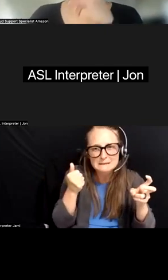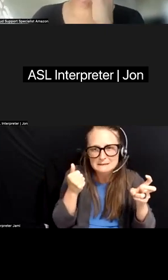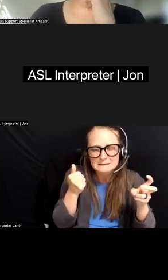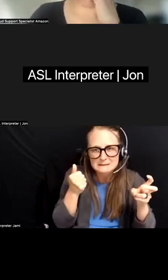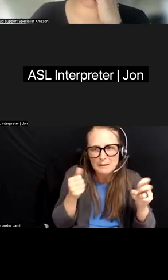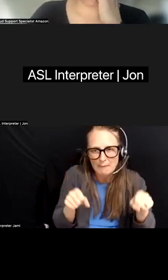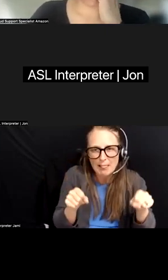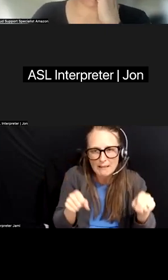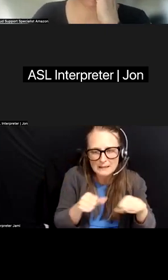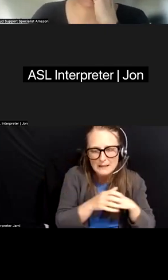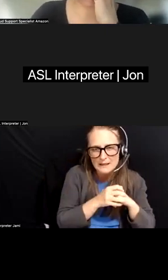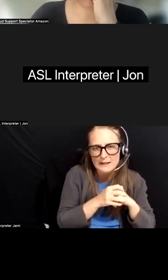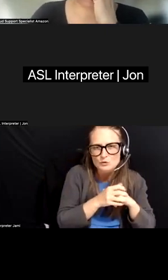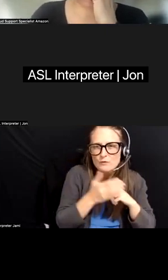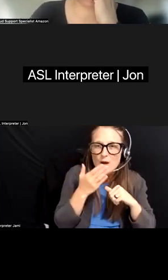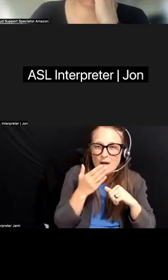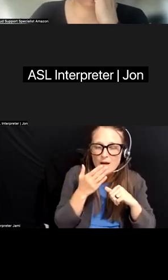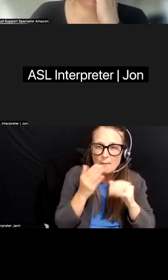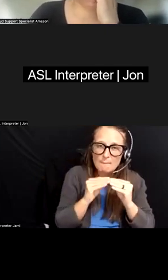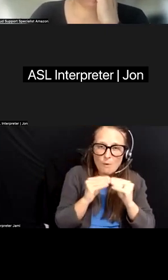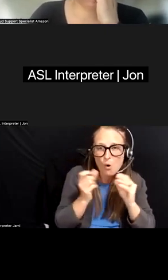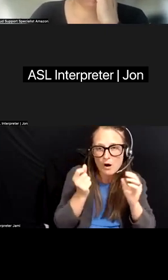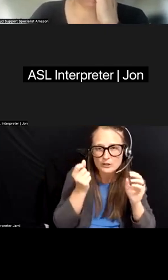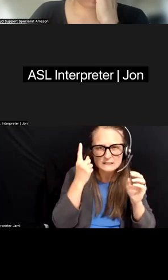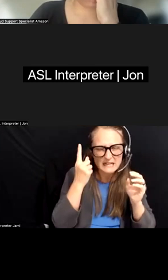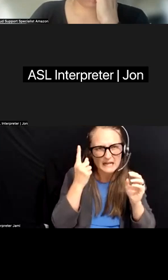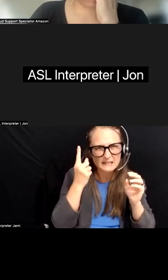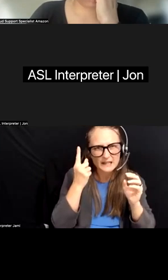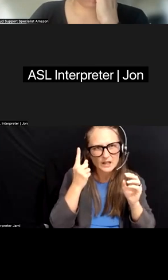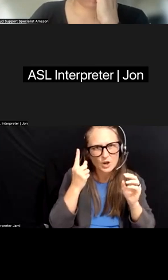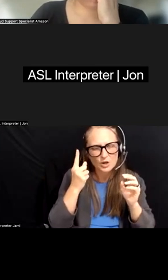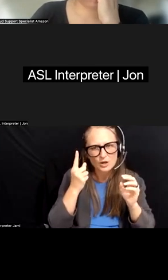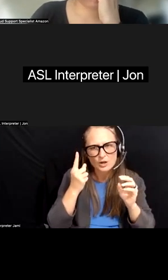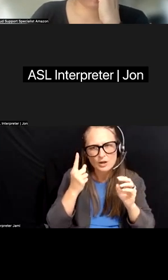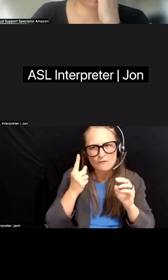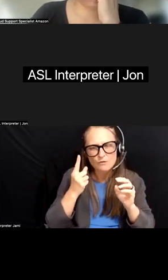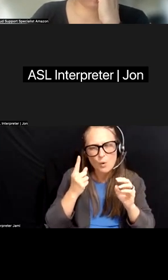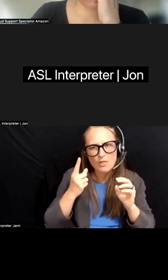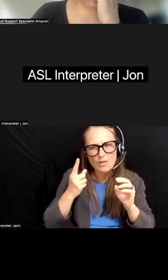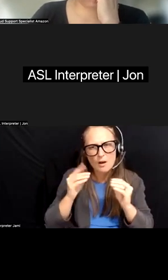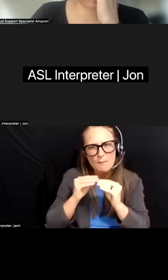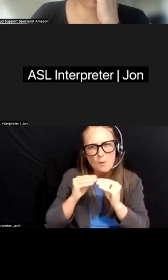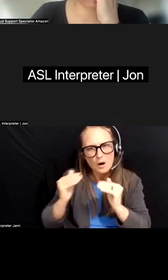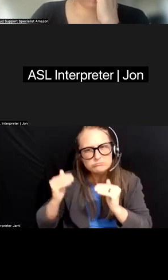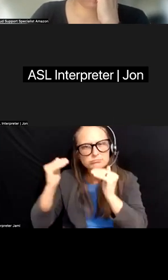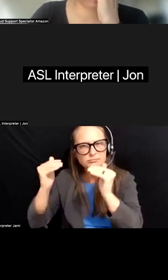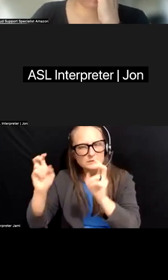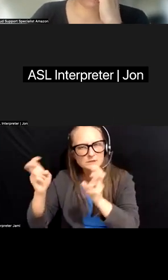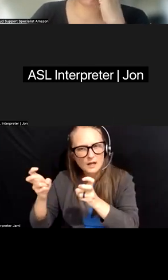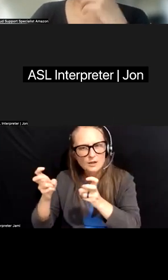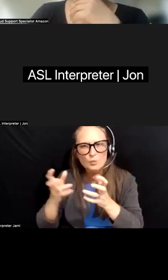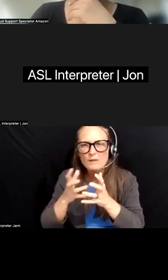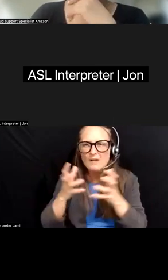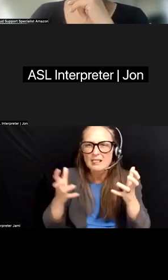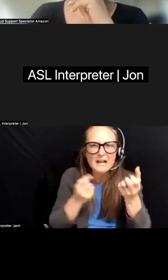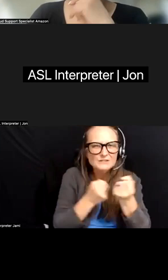you have a better understanding of the more advanced topics, and you don't want to fall behind. And given all the support we have plenty of